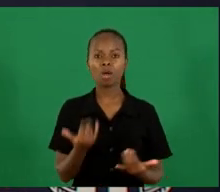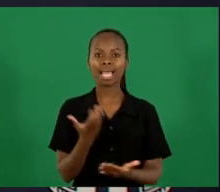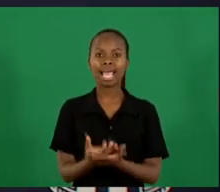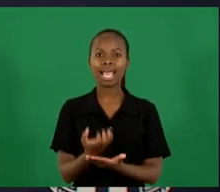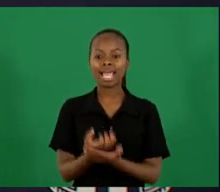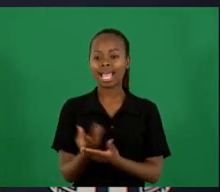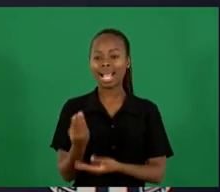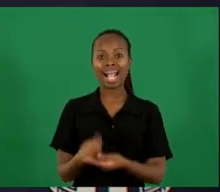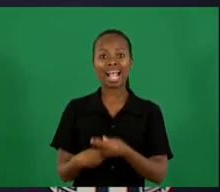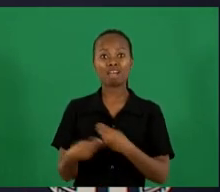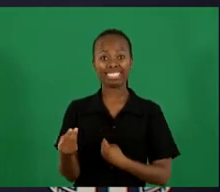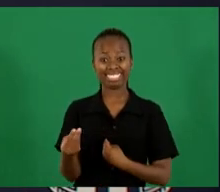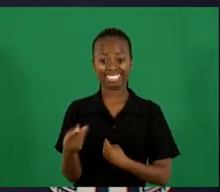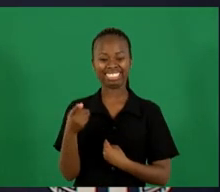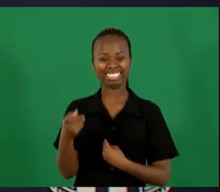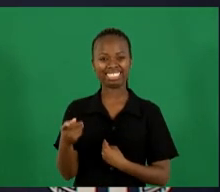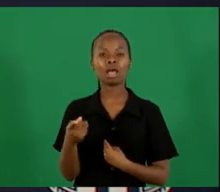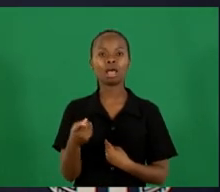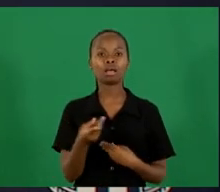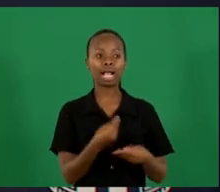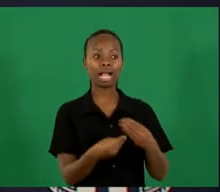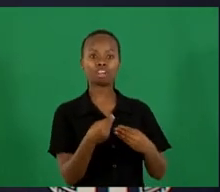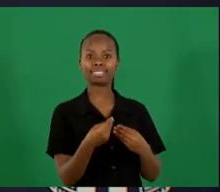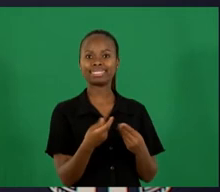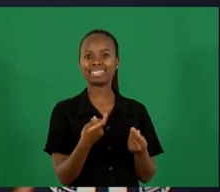has increased.